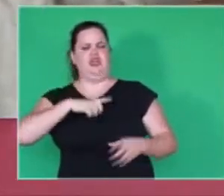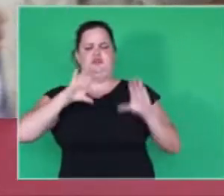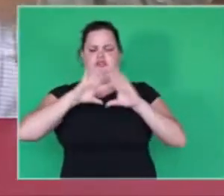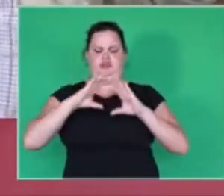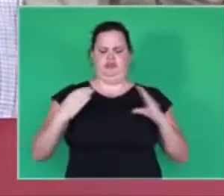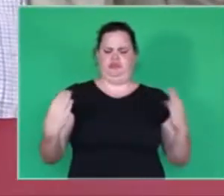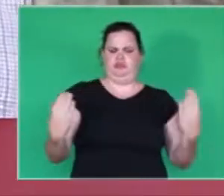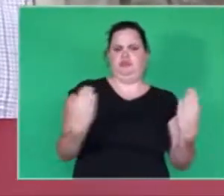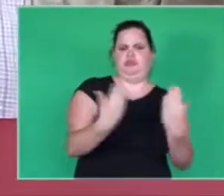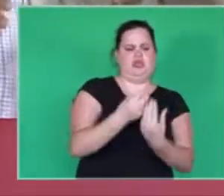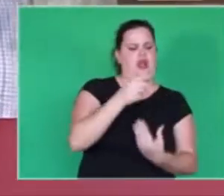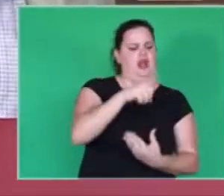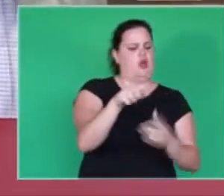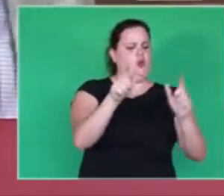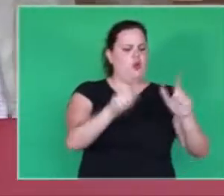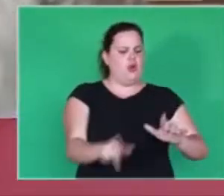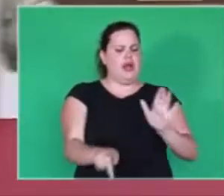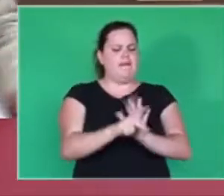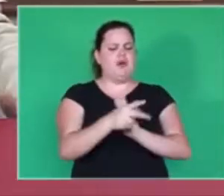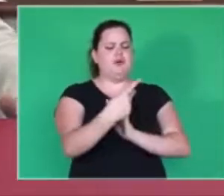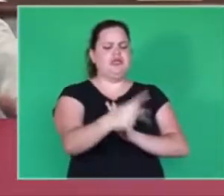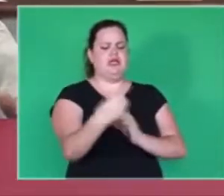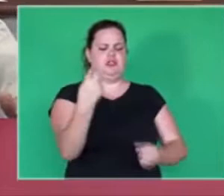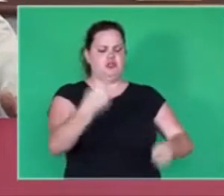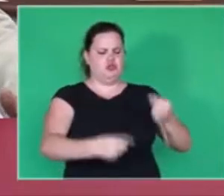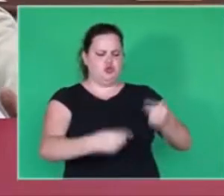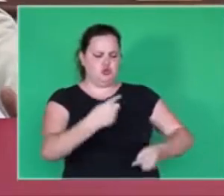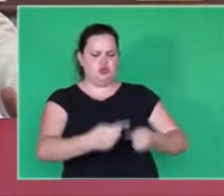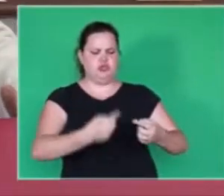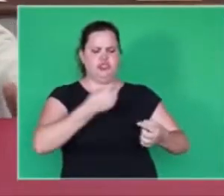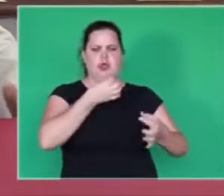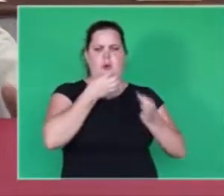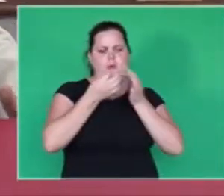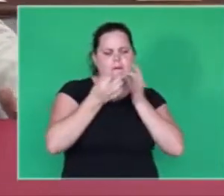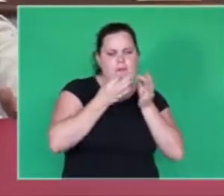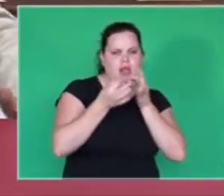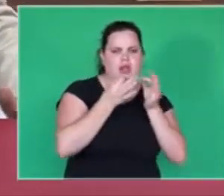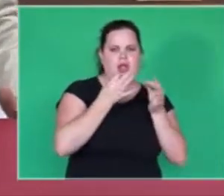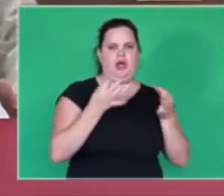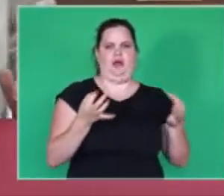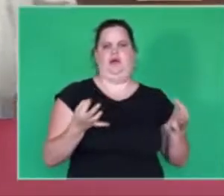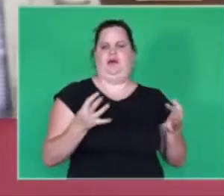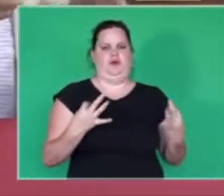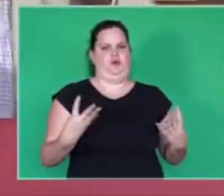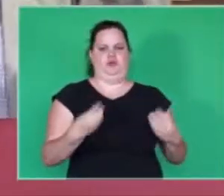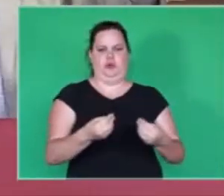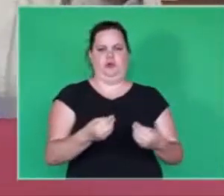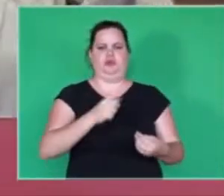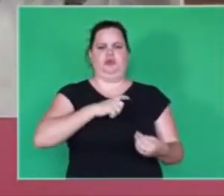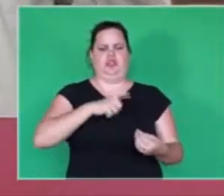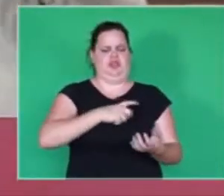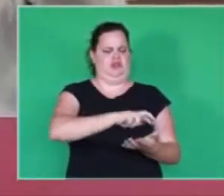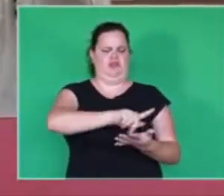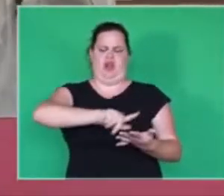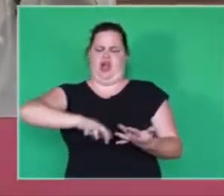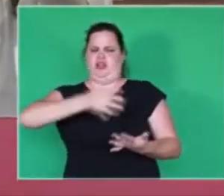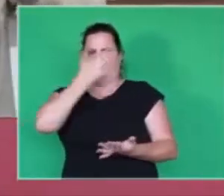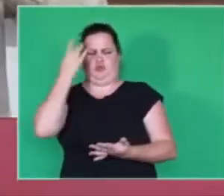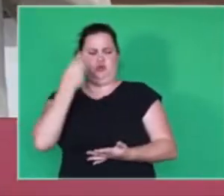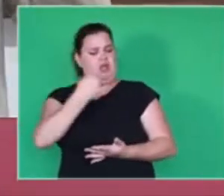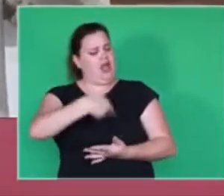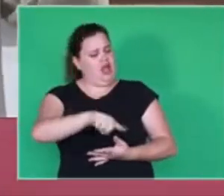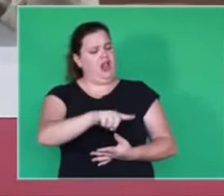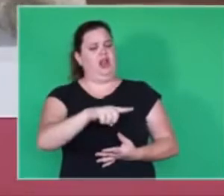in amphitheaters and arenas. There were places where they could discuss, as we see Paul in the Bible, in the